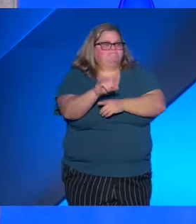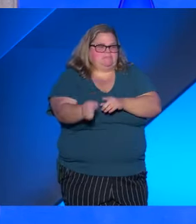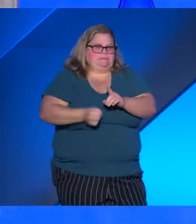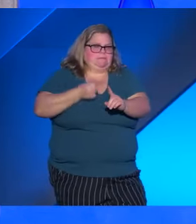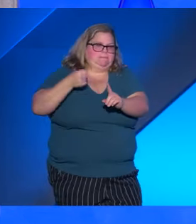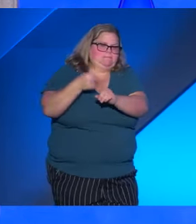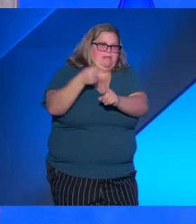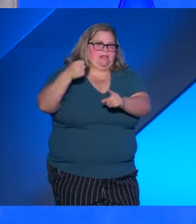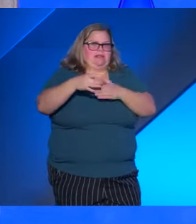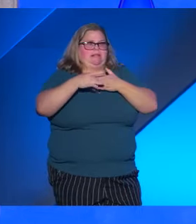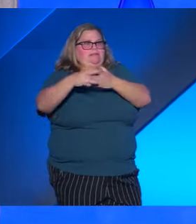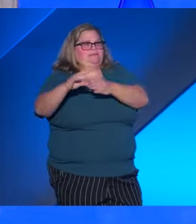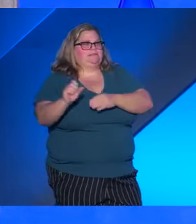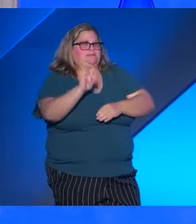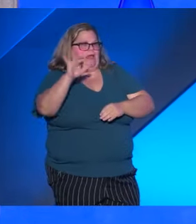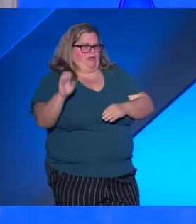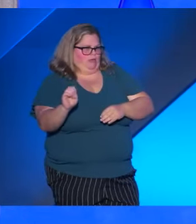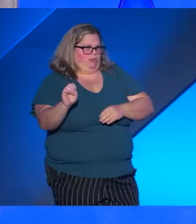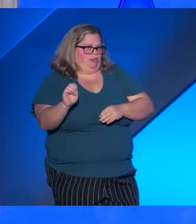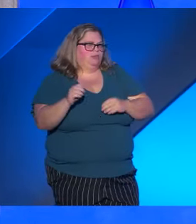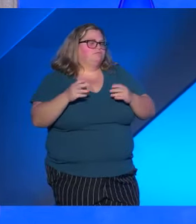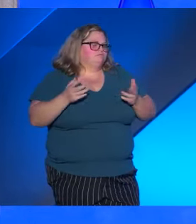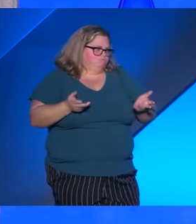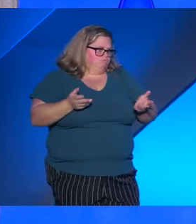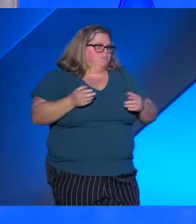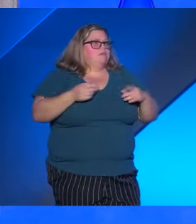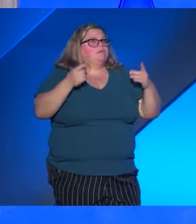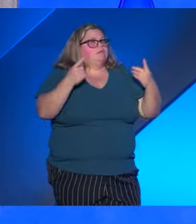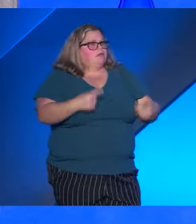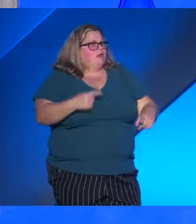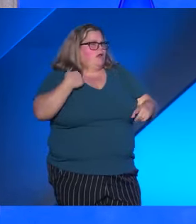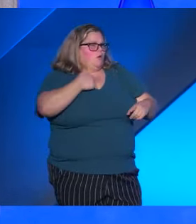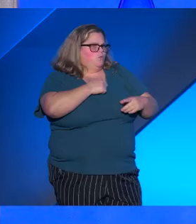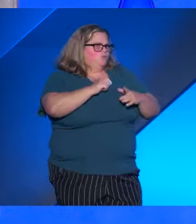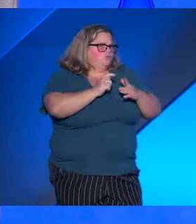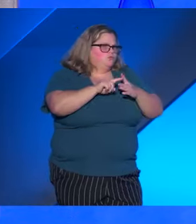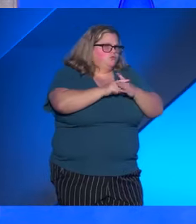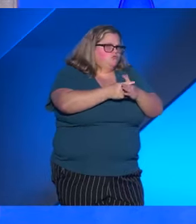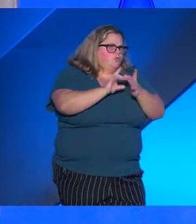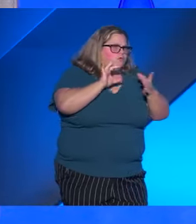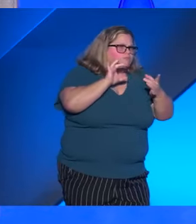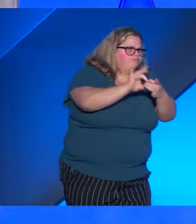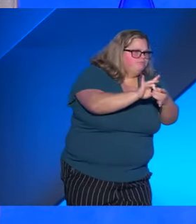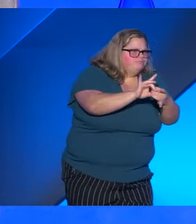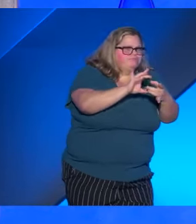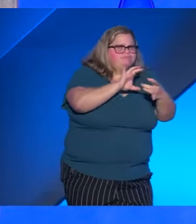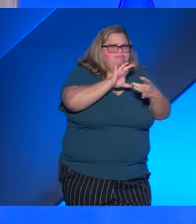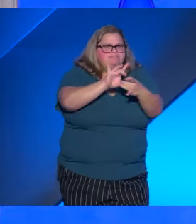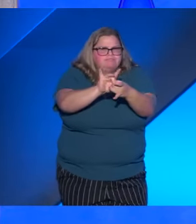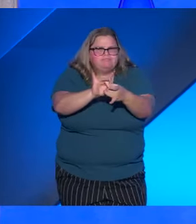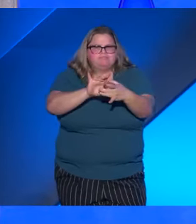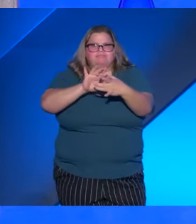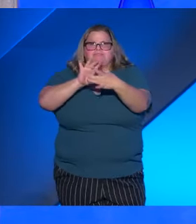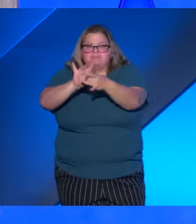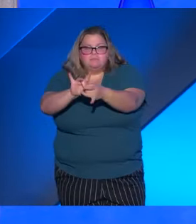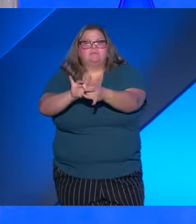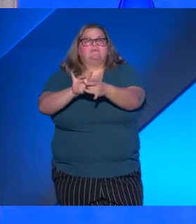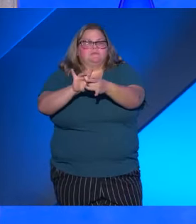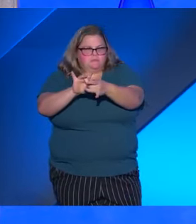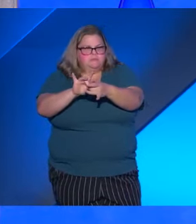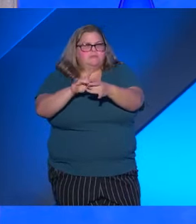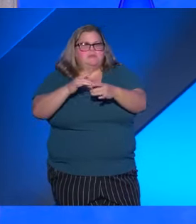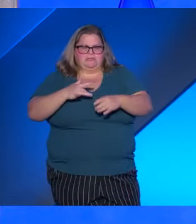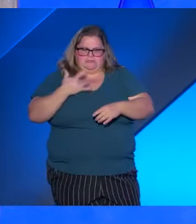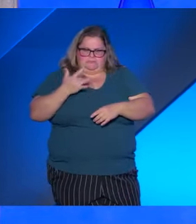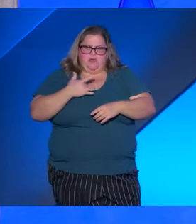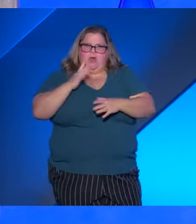our leadership styles. Mm. And so how we start to connect with others and find this place of